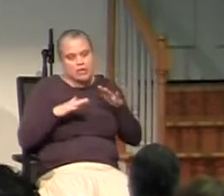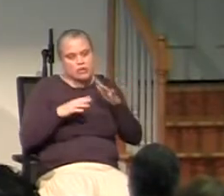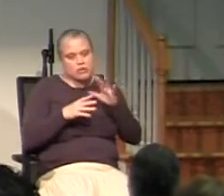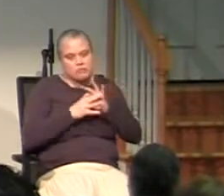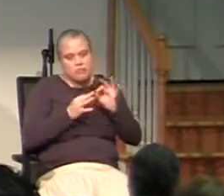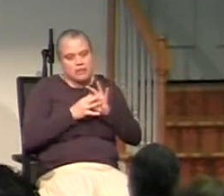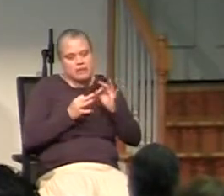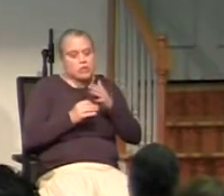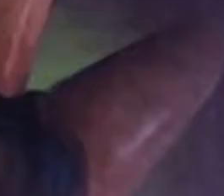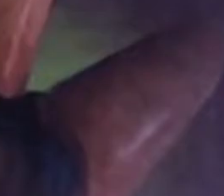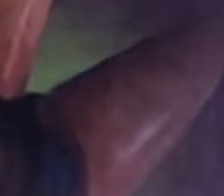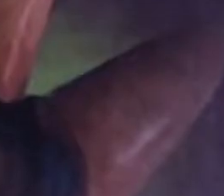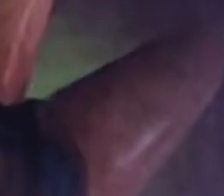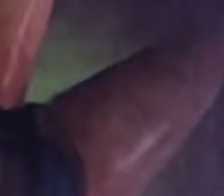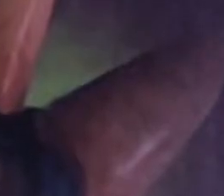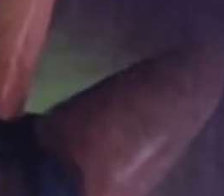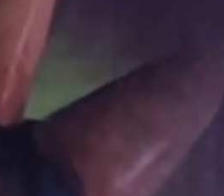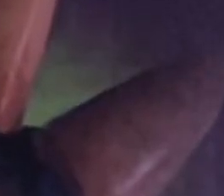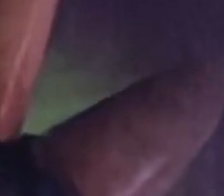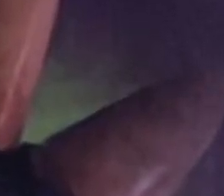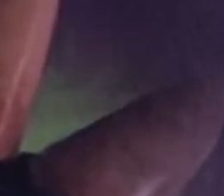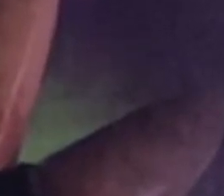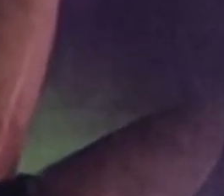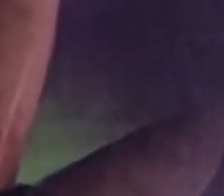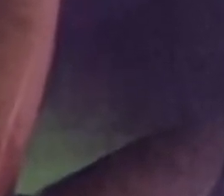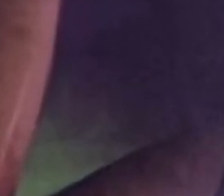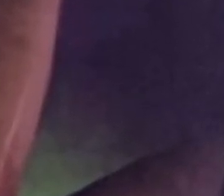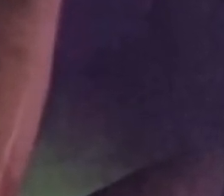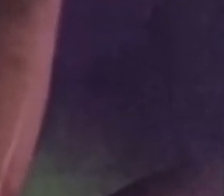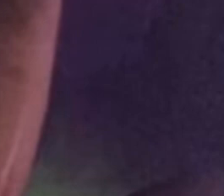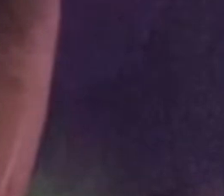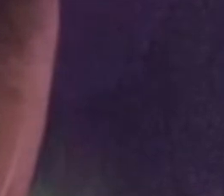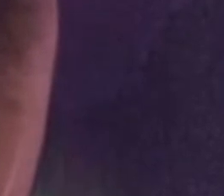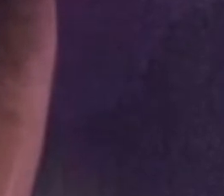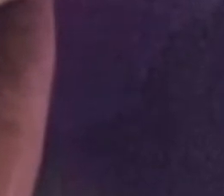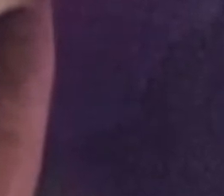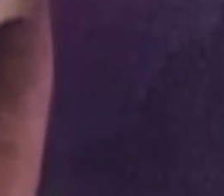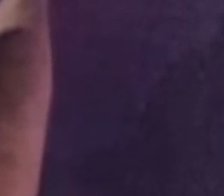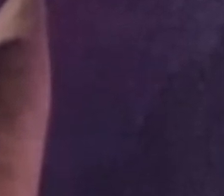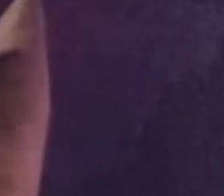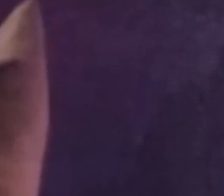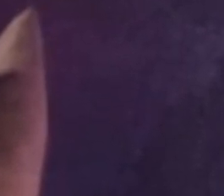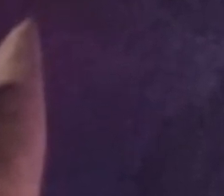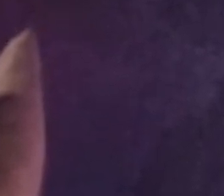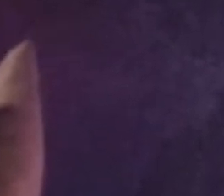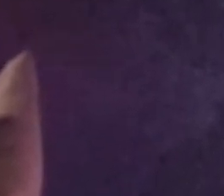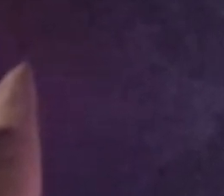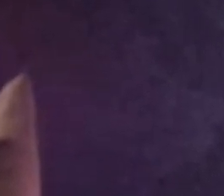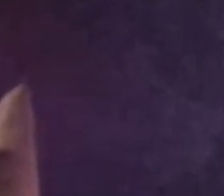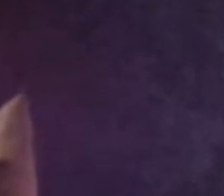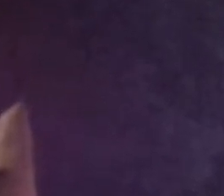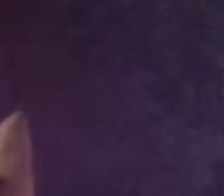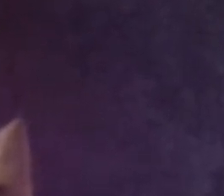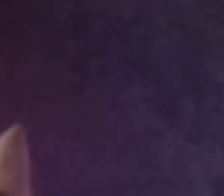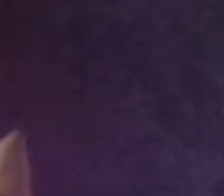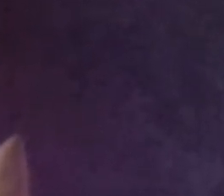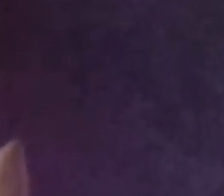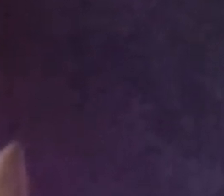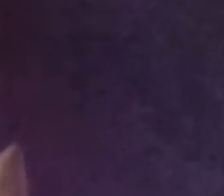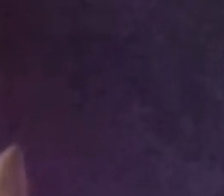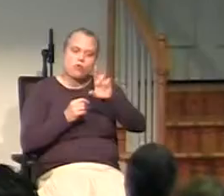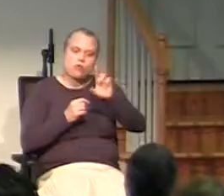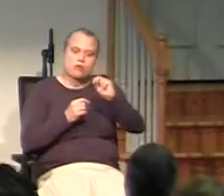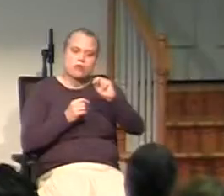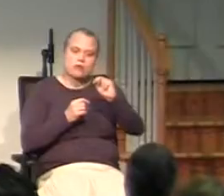not. The principle of this little horn is to blaspheme God, to not believe the Bible,